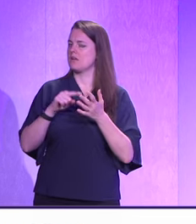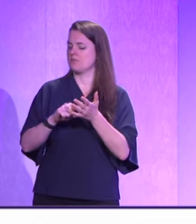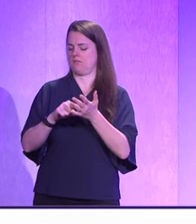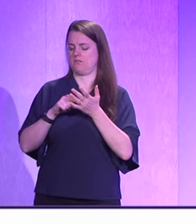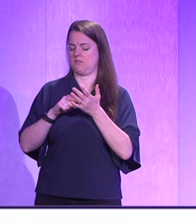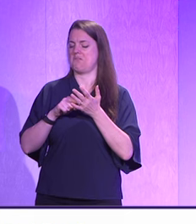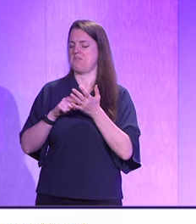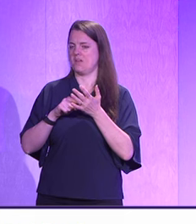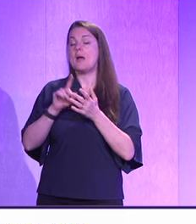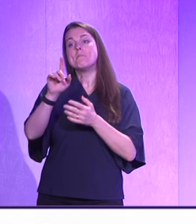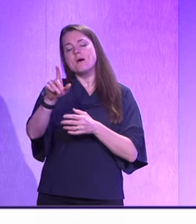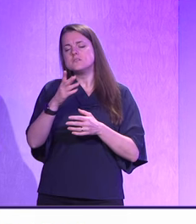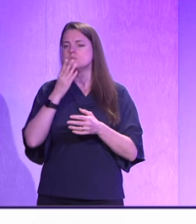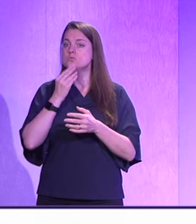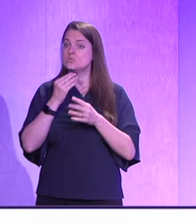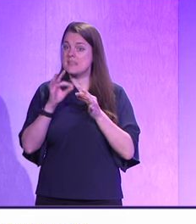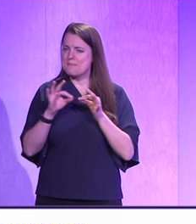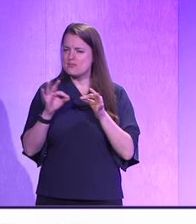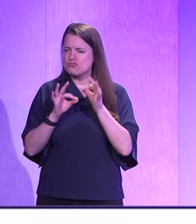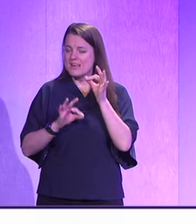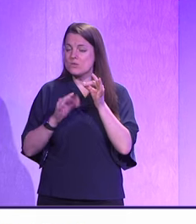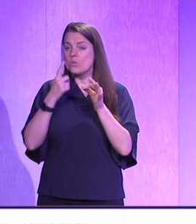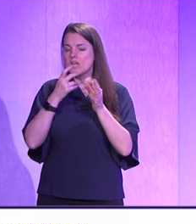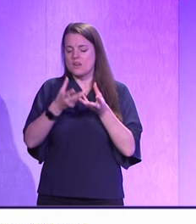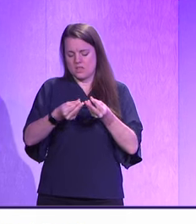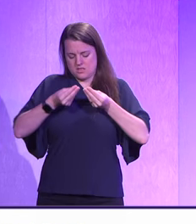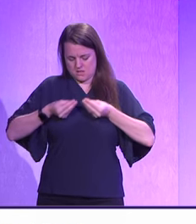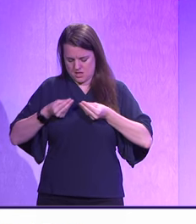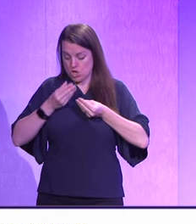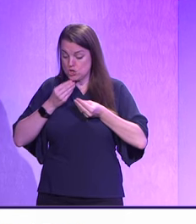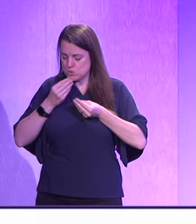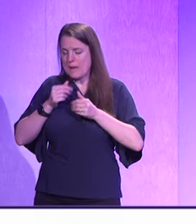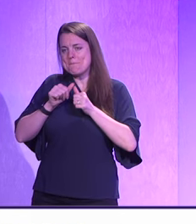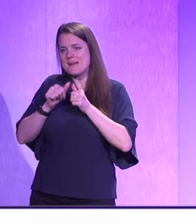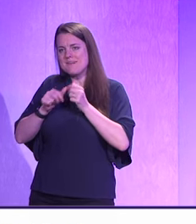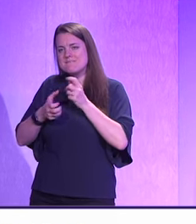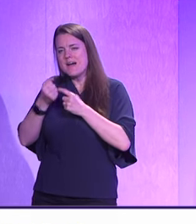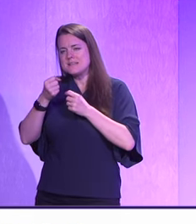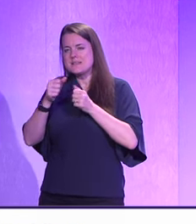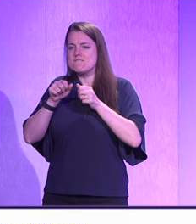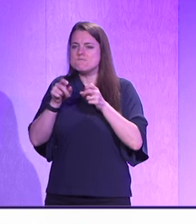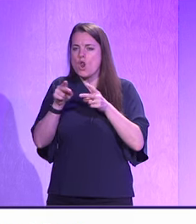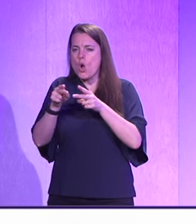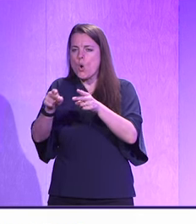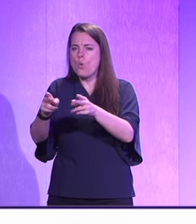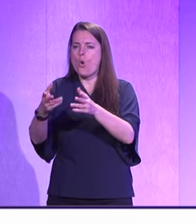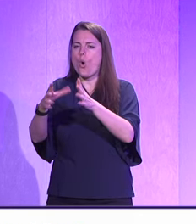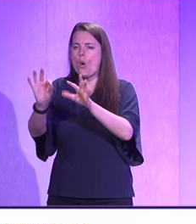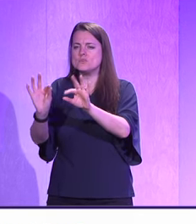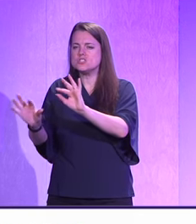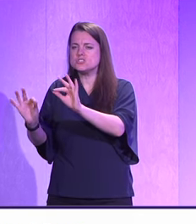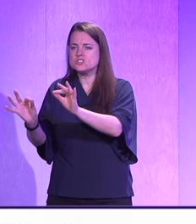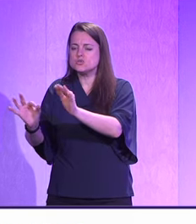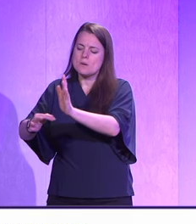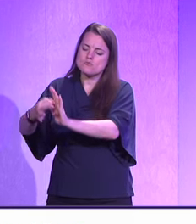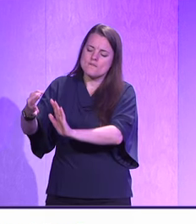But what we can do is use these metrics to assess and find better service and team boundaries for flow. This is where it gets